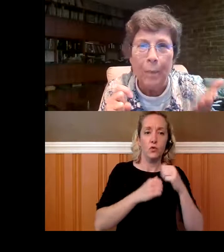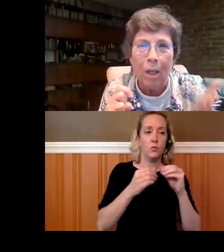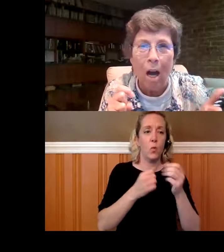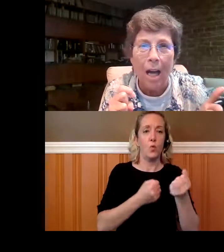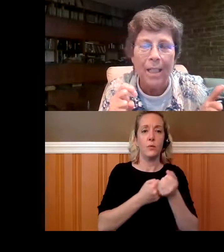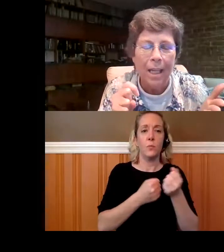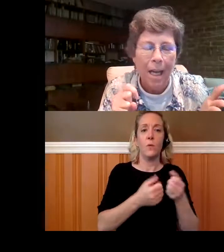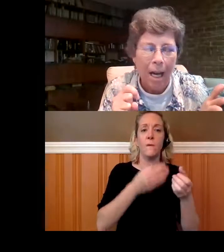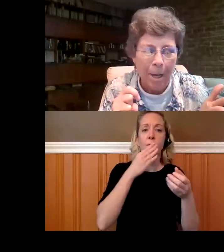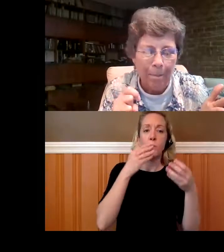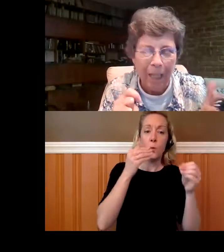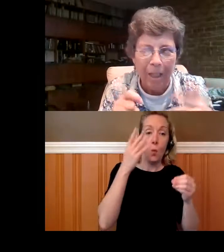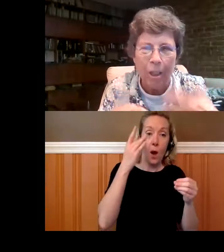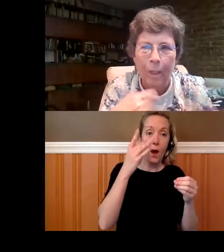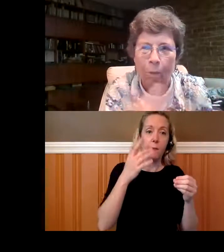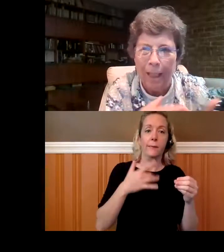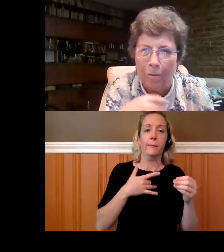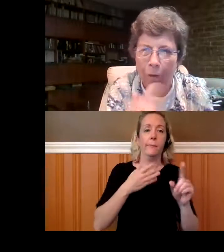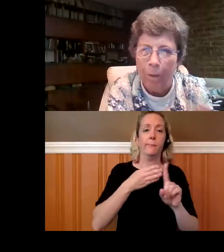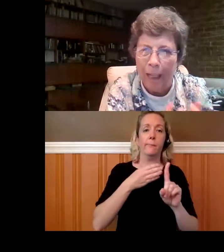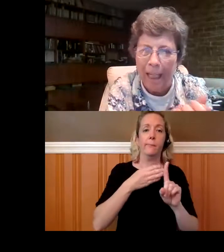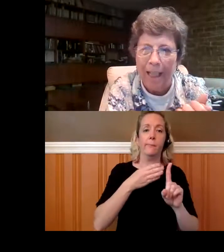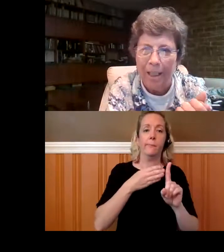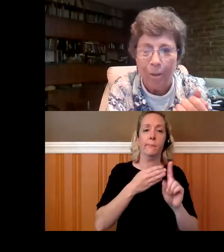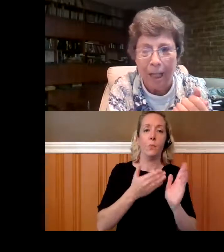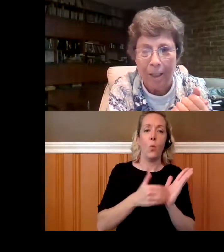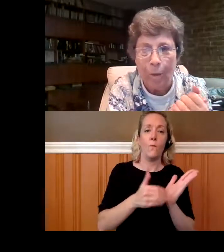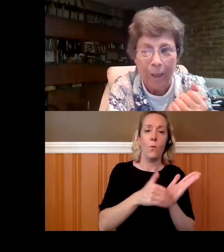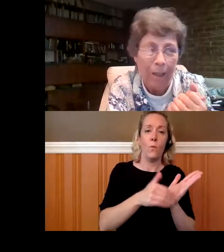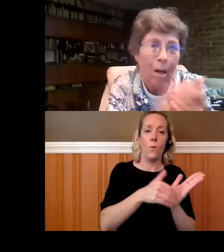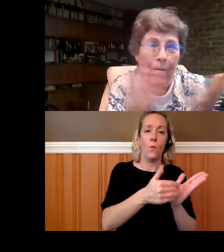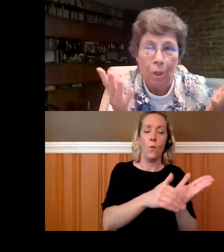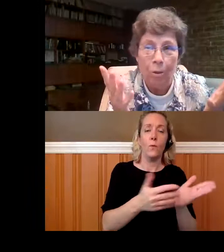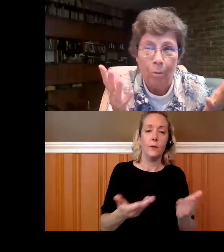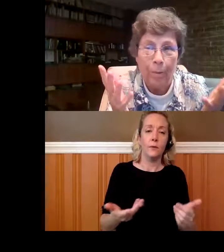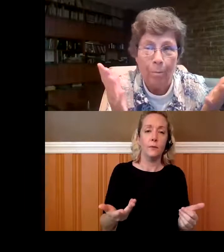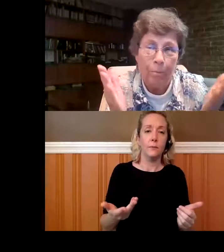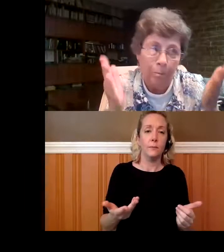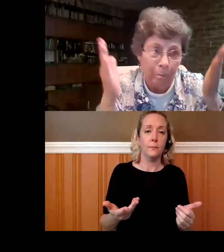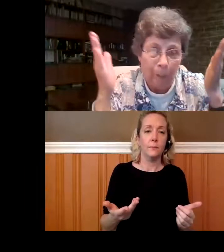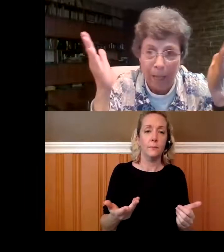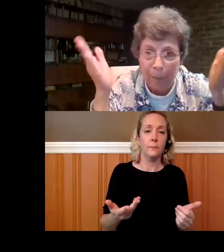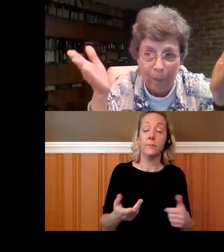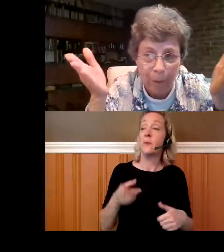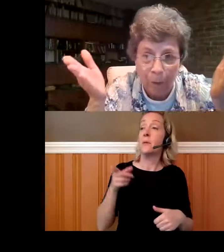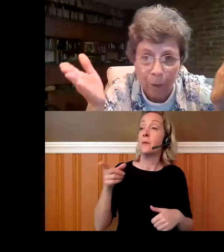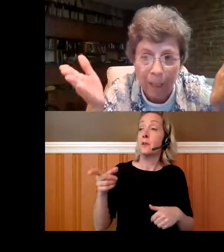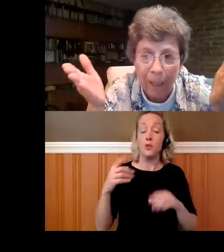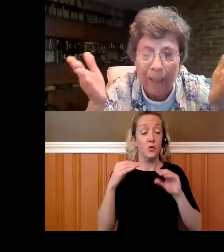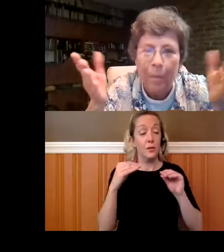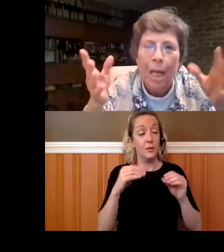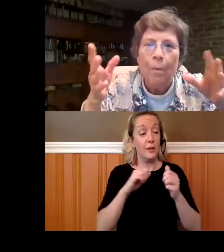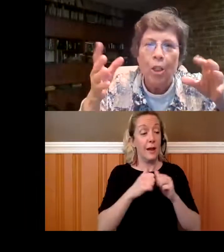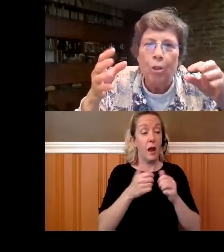there frequently. And so that's what we often do with blind people with normal hearing. But you're teaching them to communicate with the